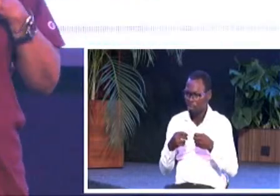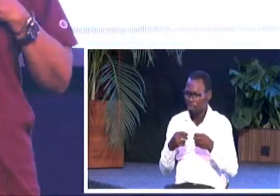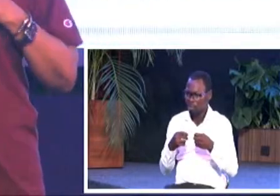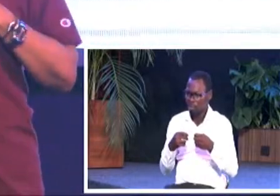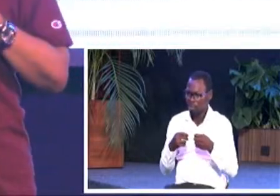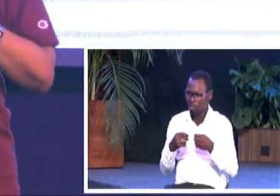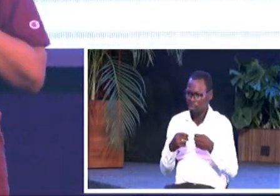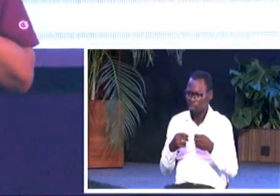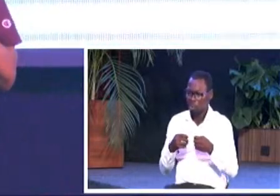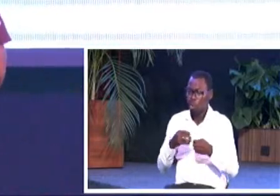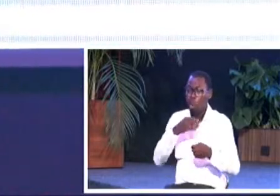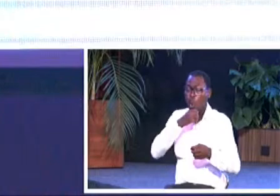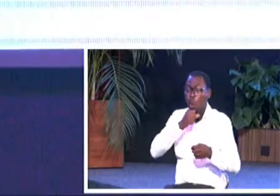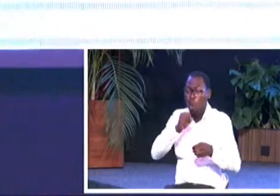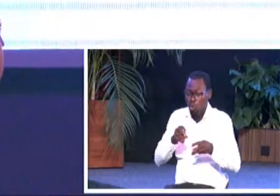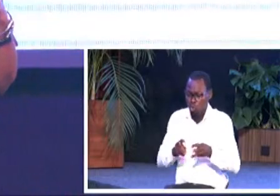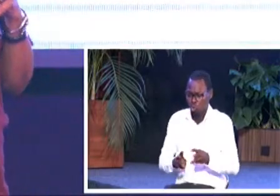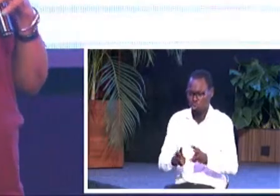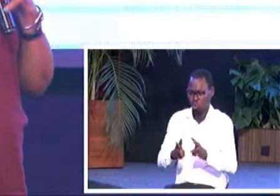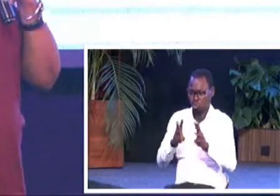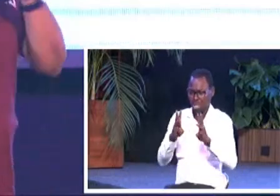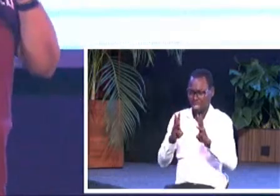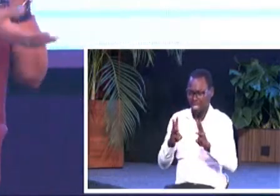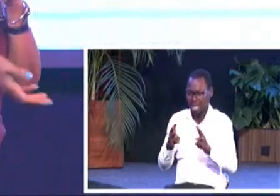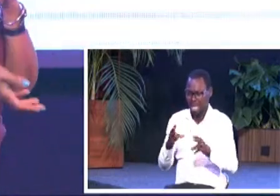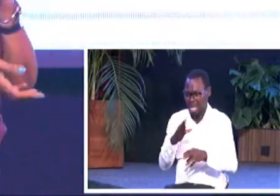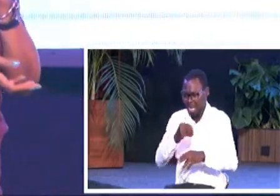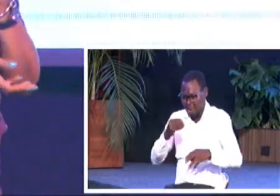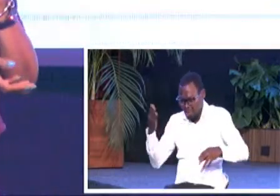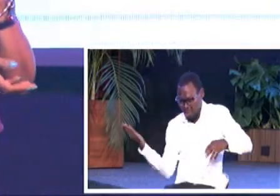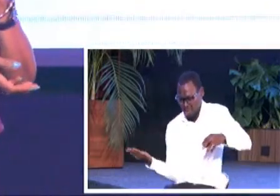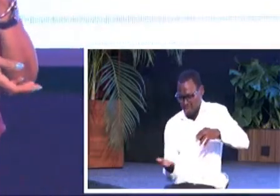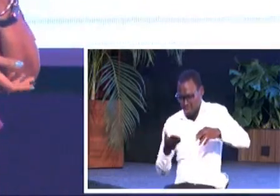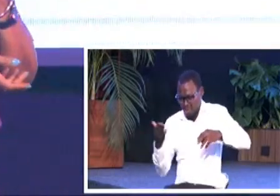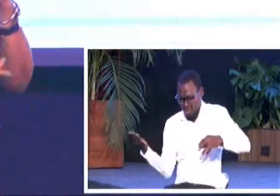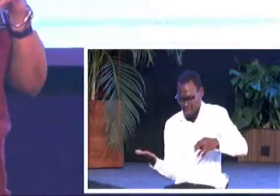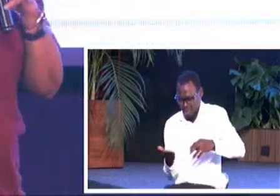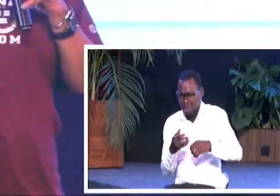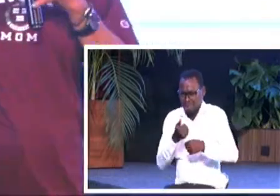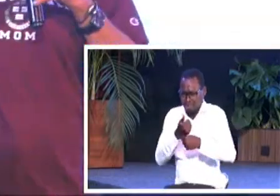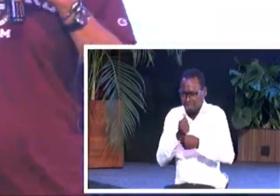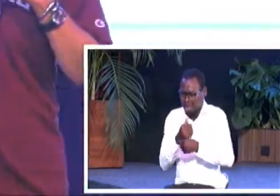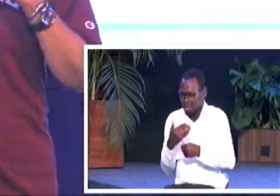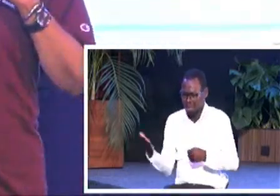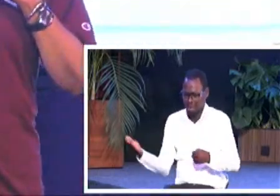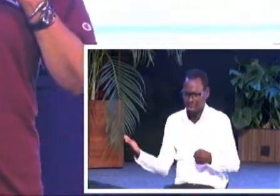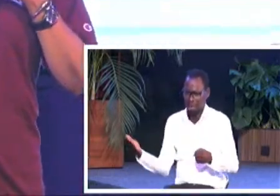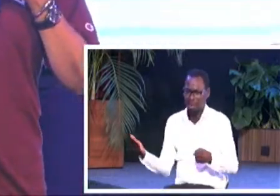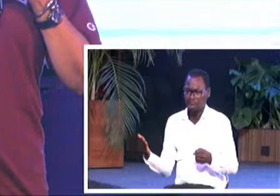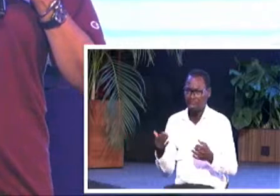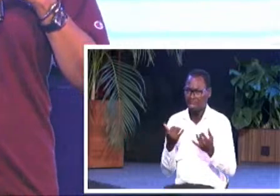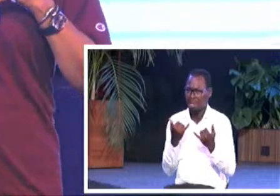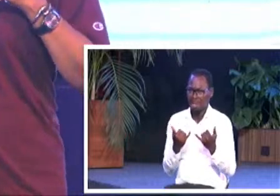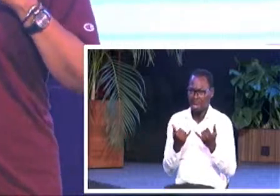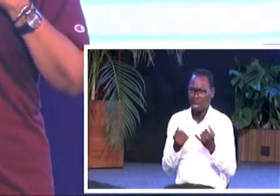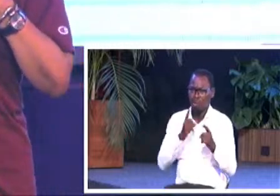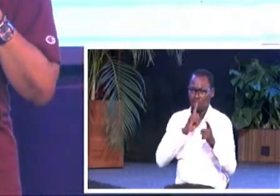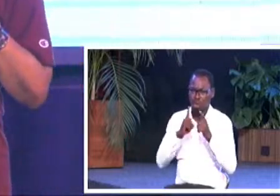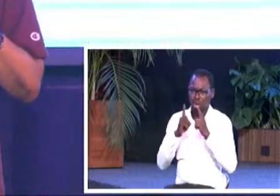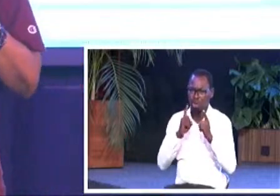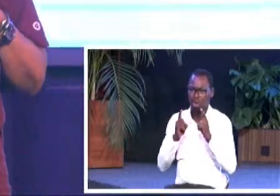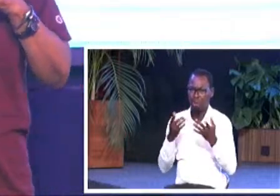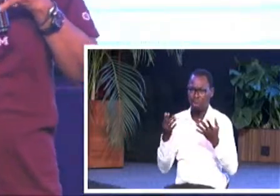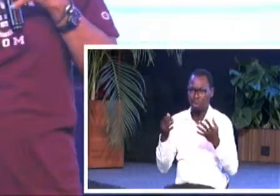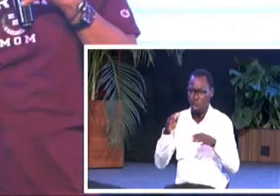Old methods and manual way of production. Now we are talking AI. You go,